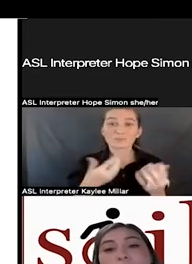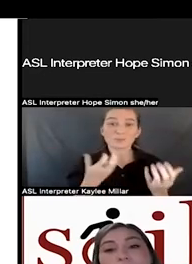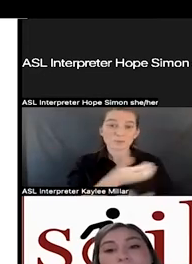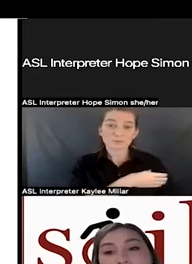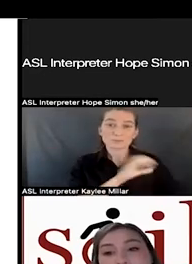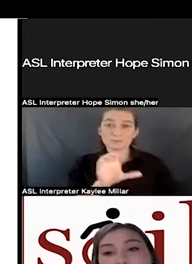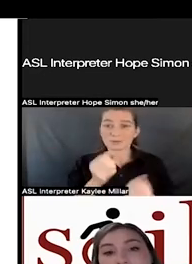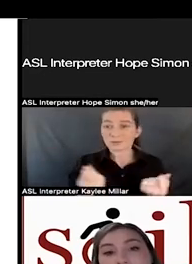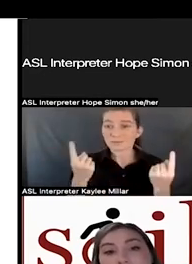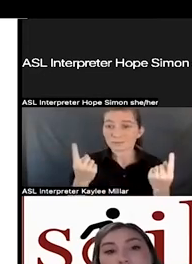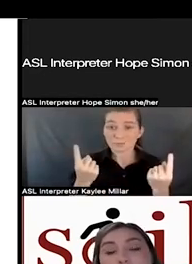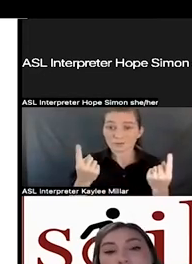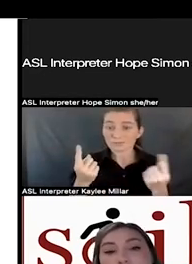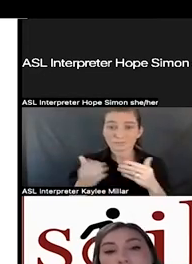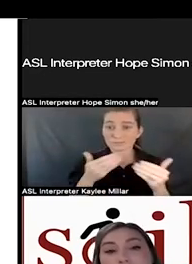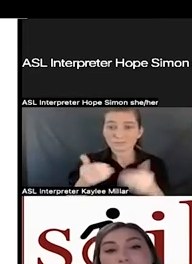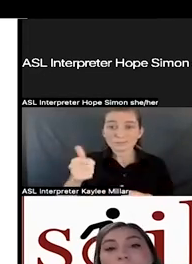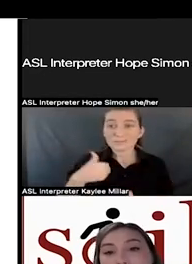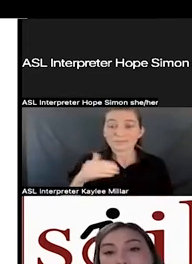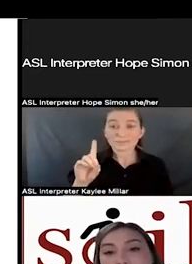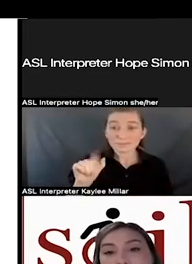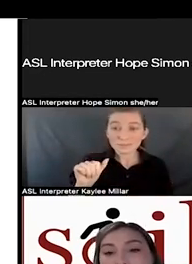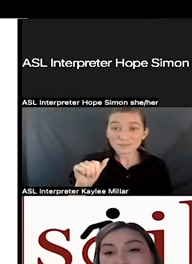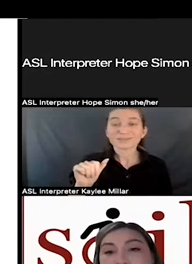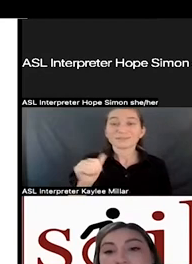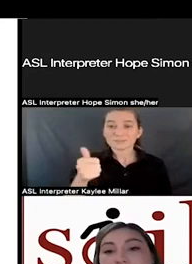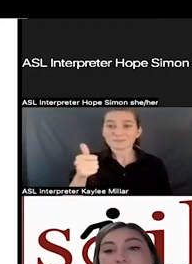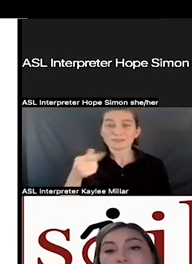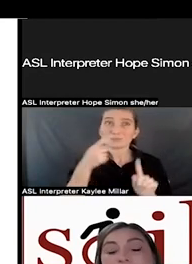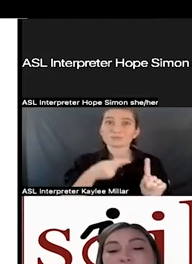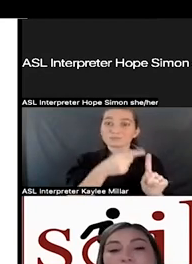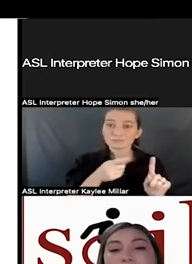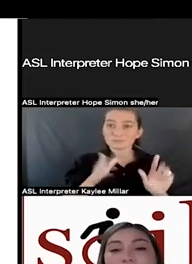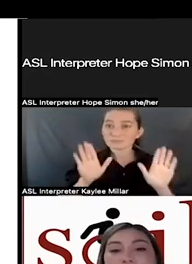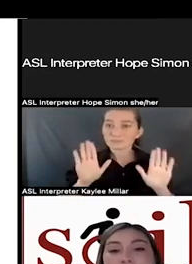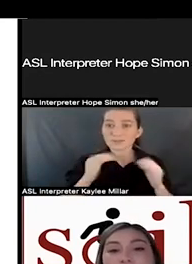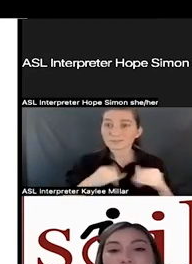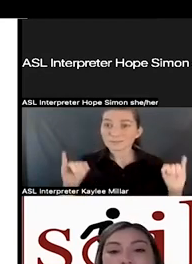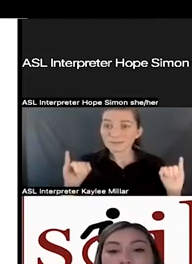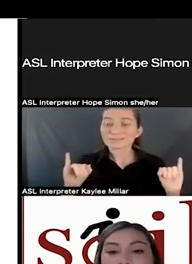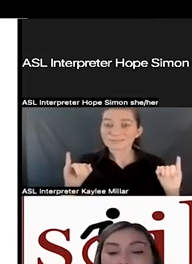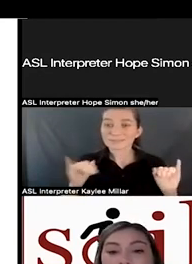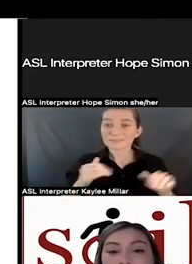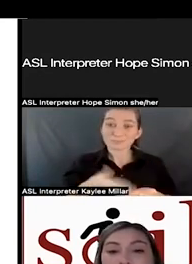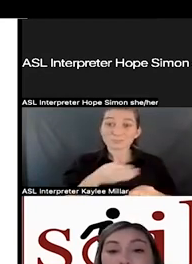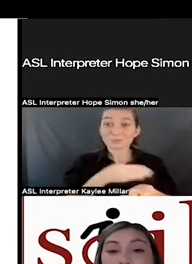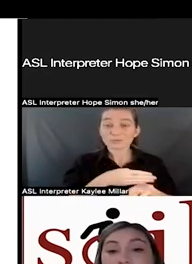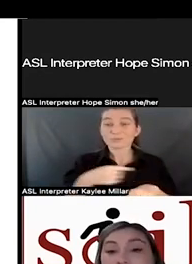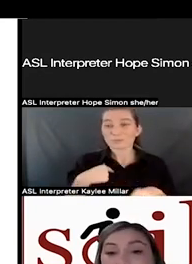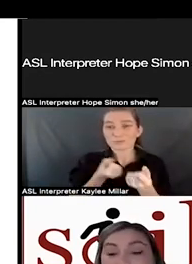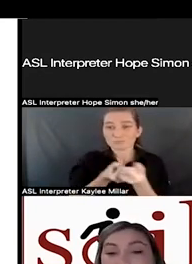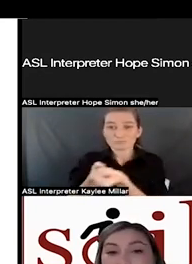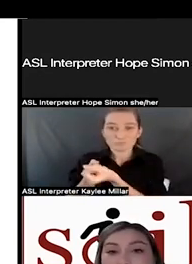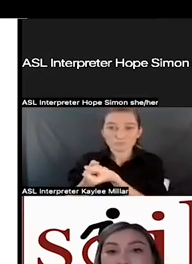with any disability in their quest to greater personal independence and to advocate for a barrier-free society. We are located